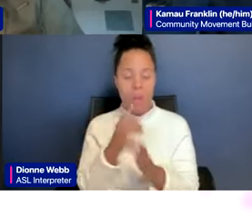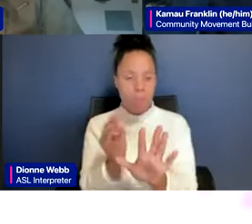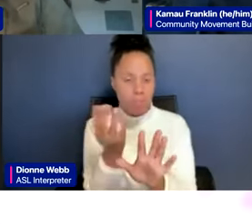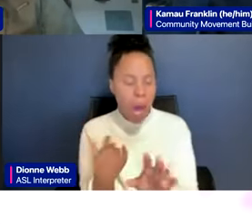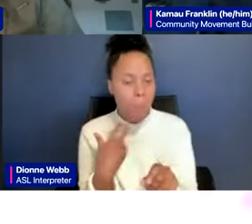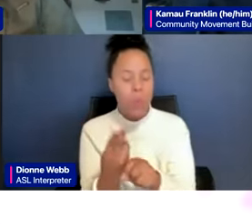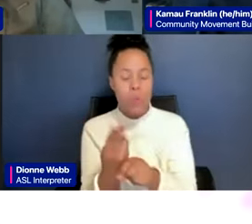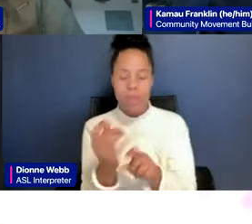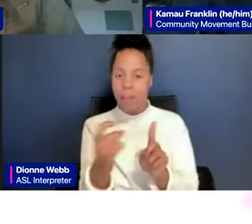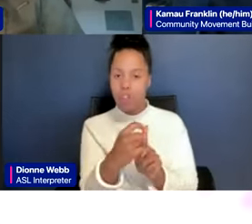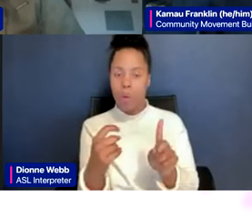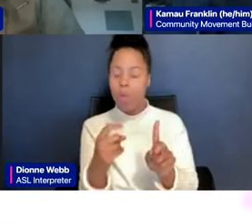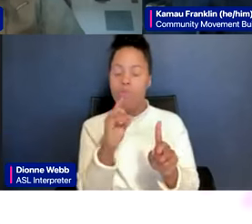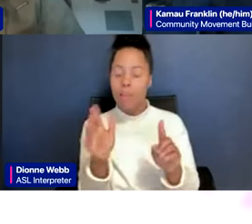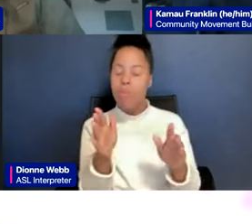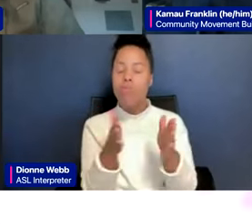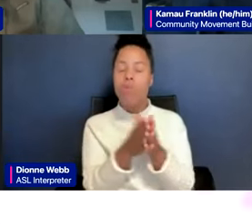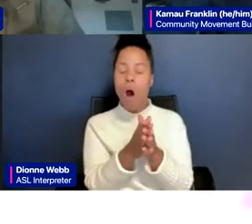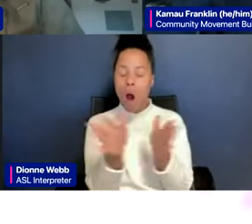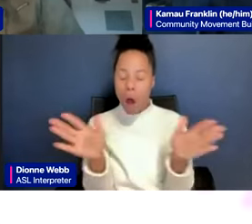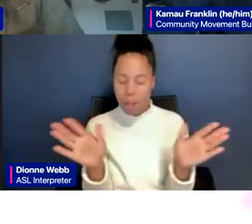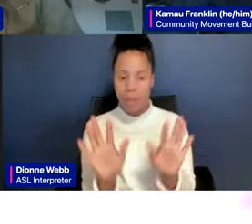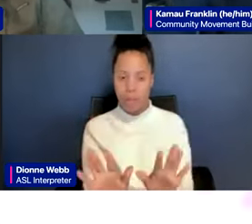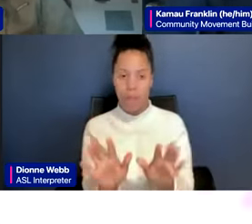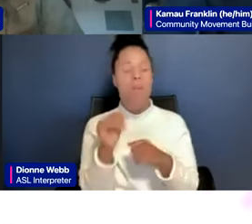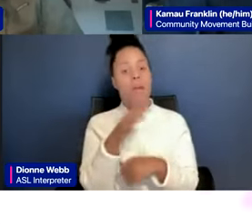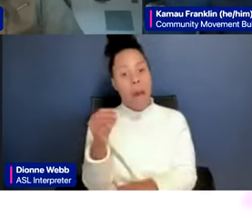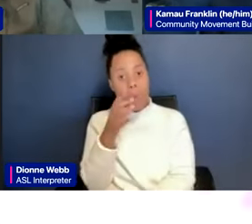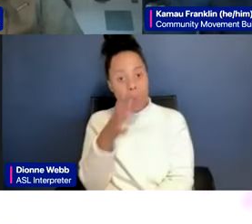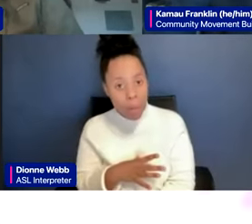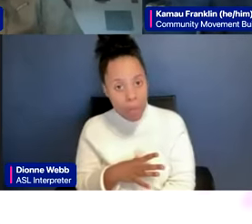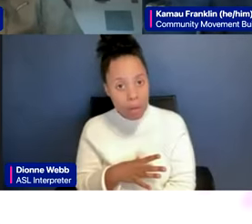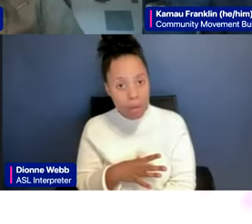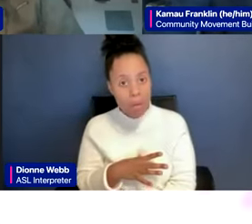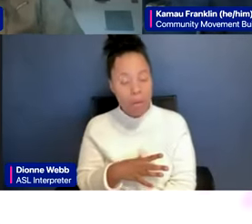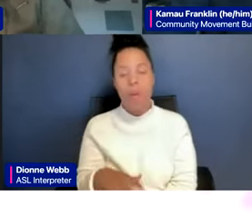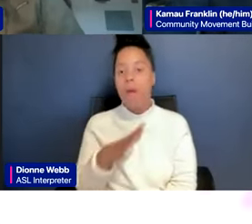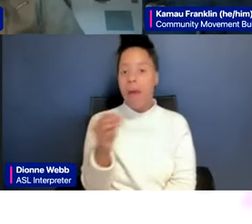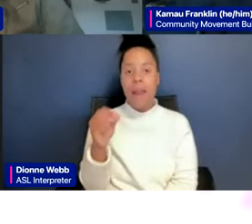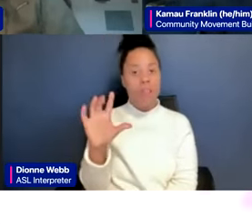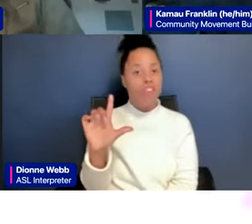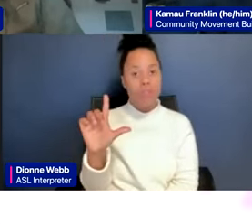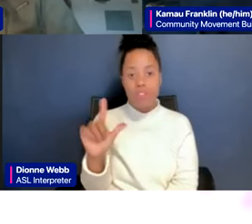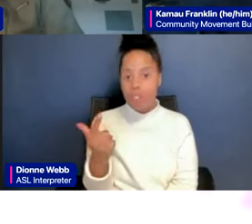broadly, really broadly, and women and LGBTQ